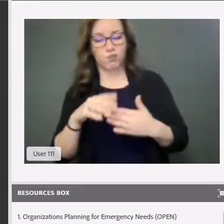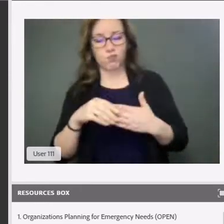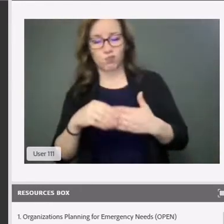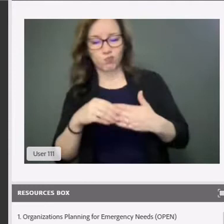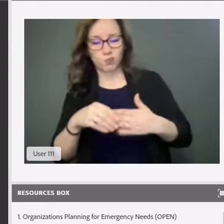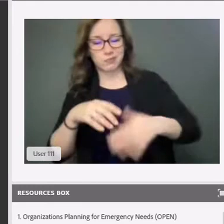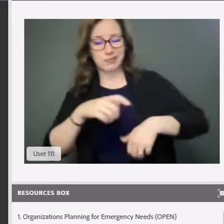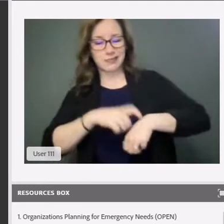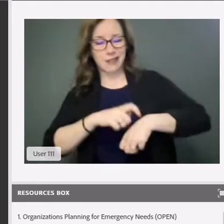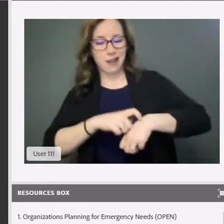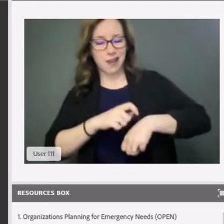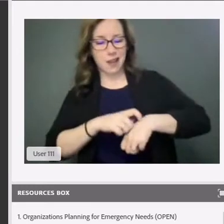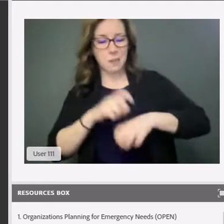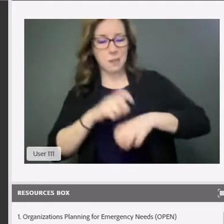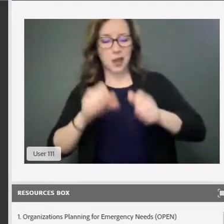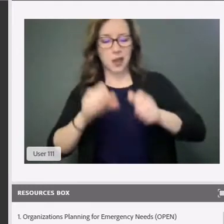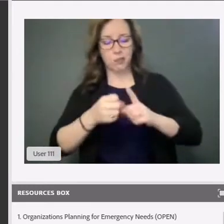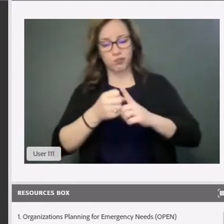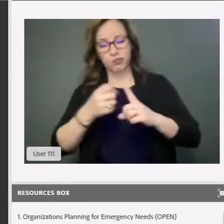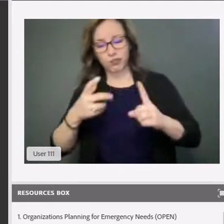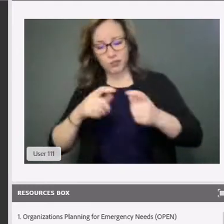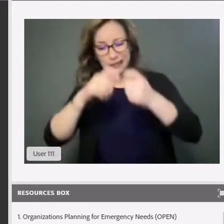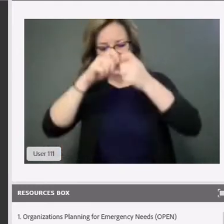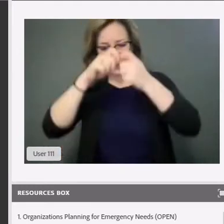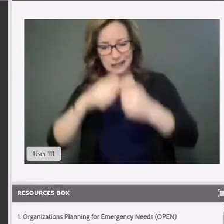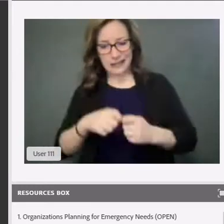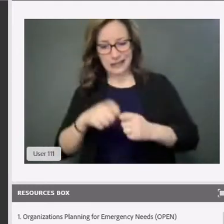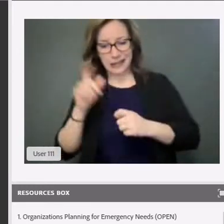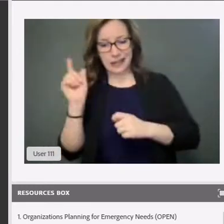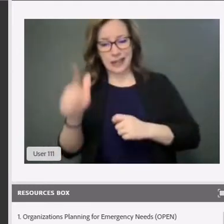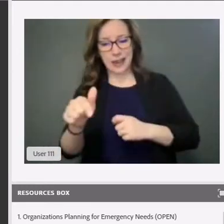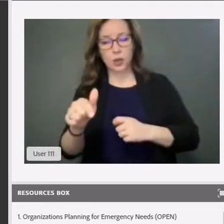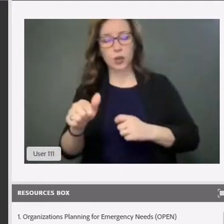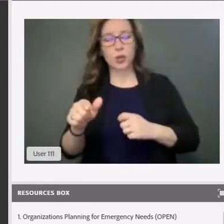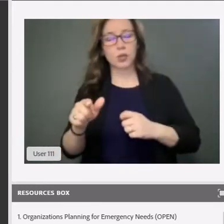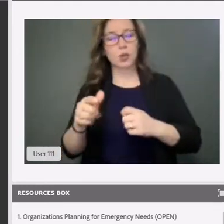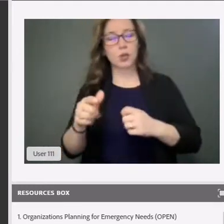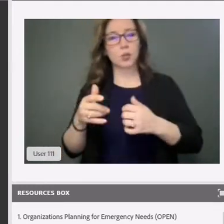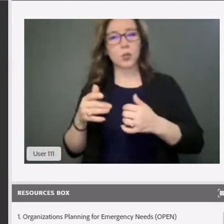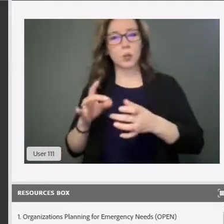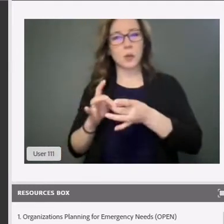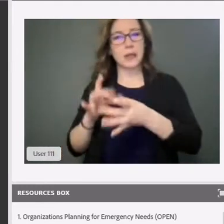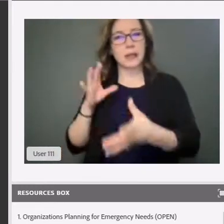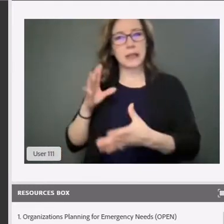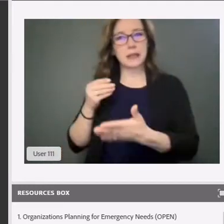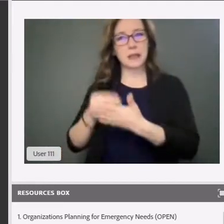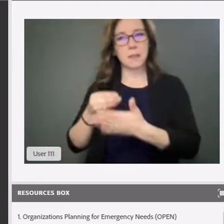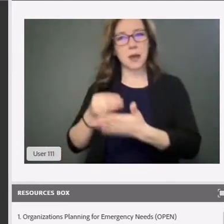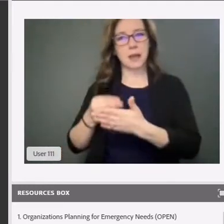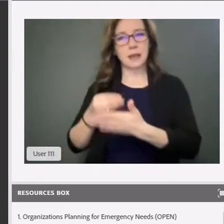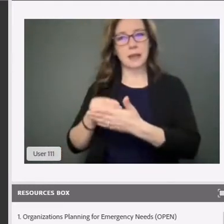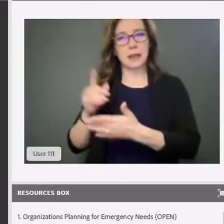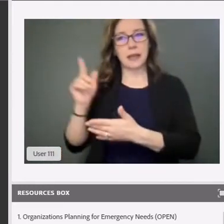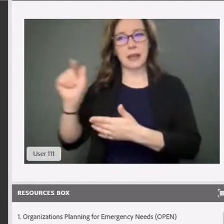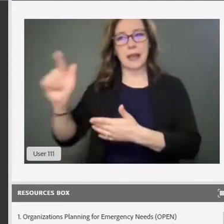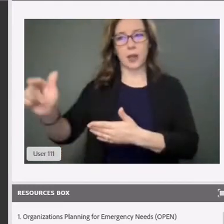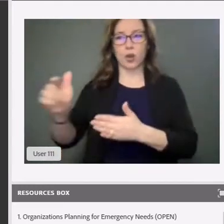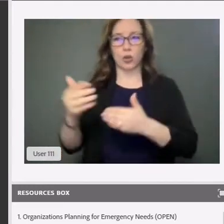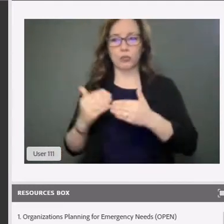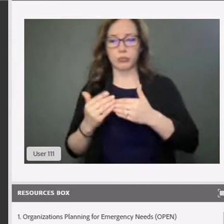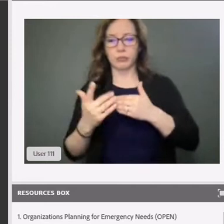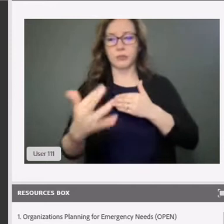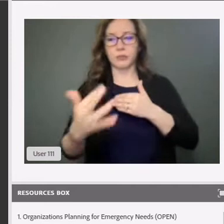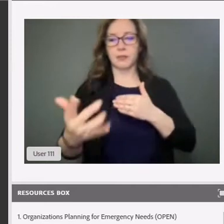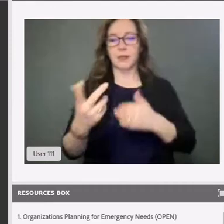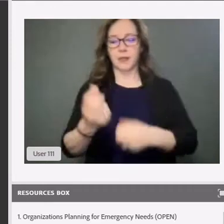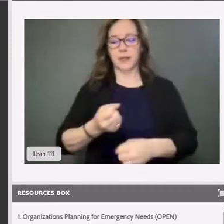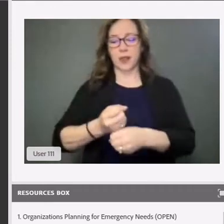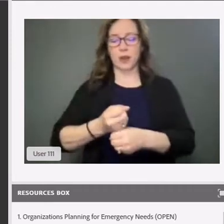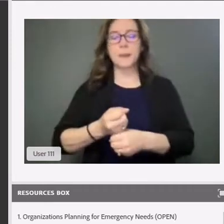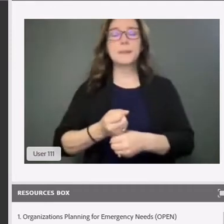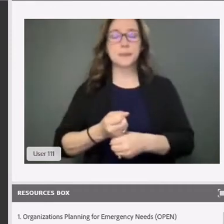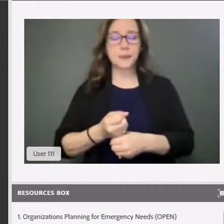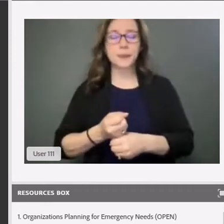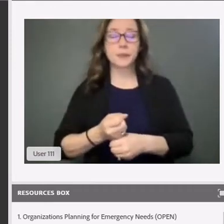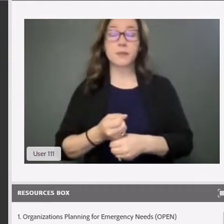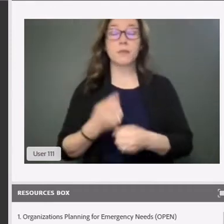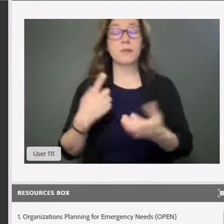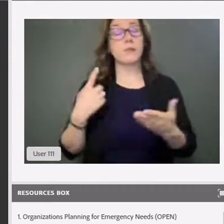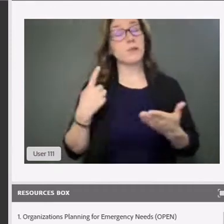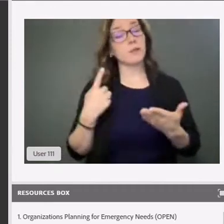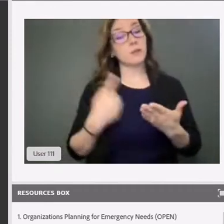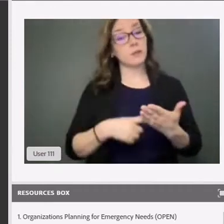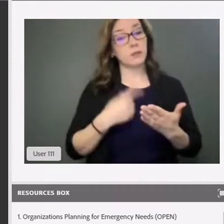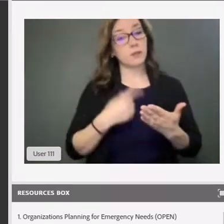time in there. But as we still make awards and release the funding holds throughout the rest of the year. But again, like I said,